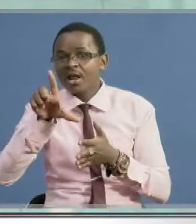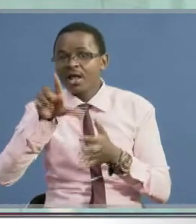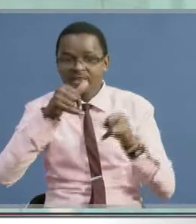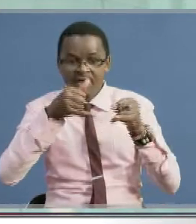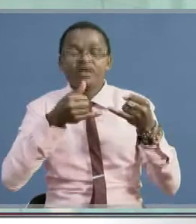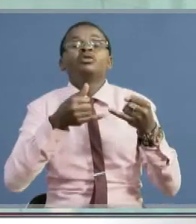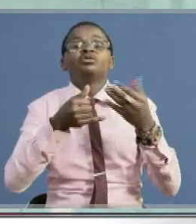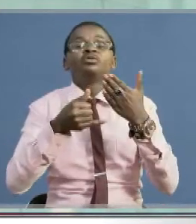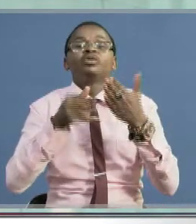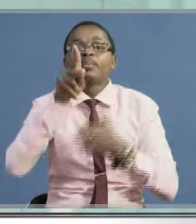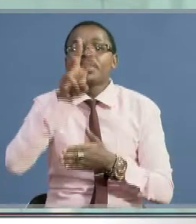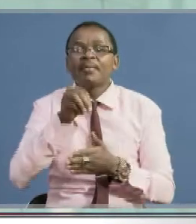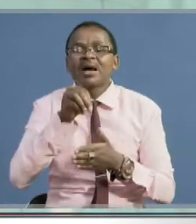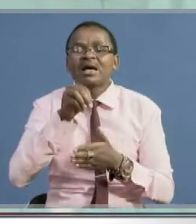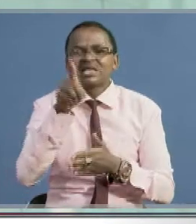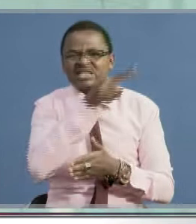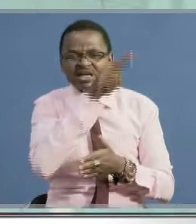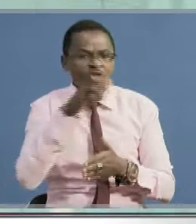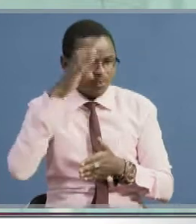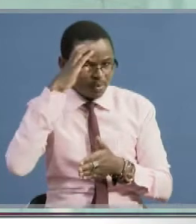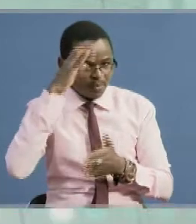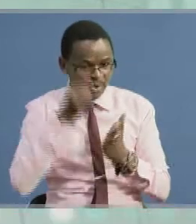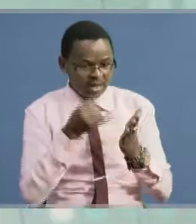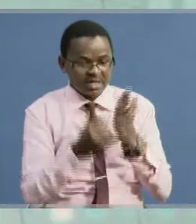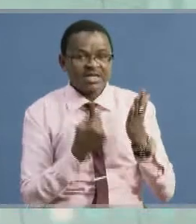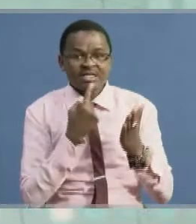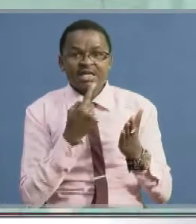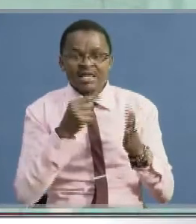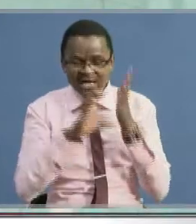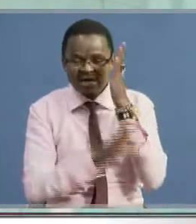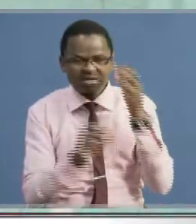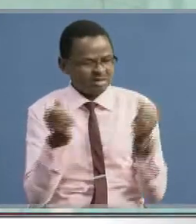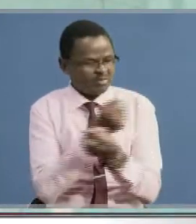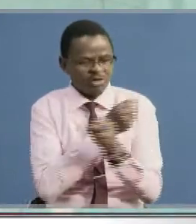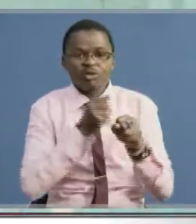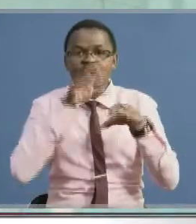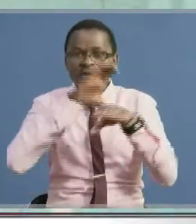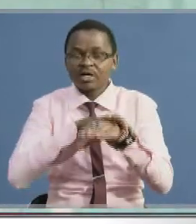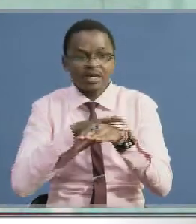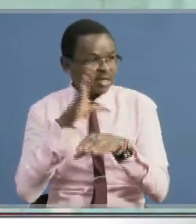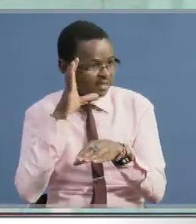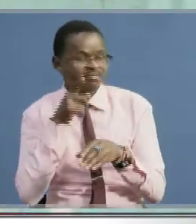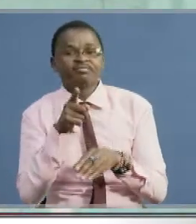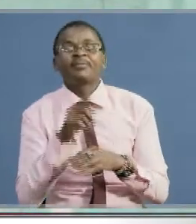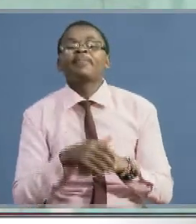new prime minister has cancelled Chinese-funded project, saying that the country cannot afford. Let's listen